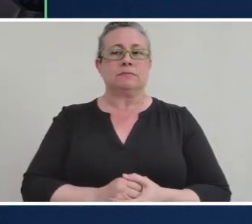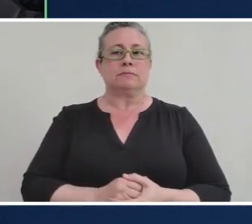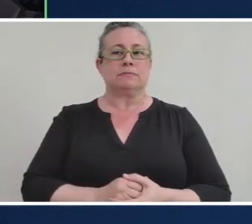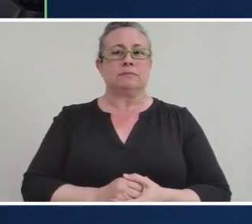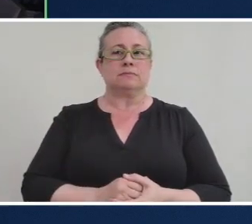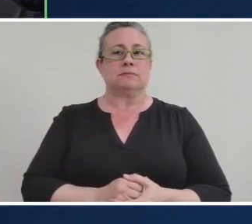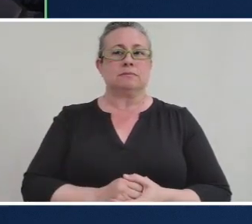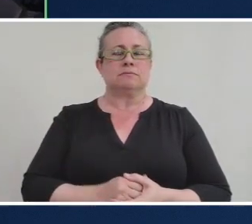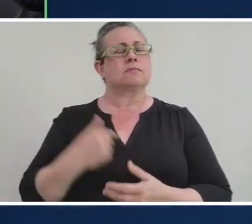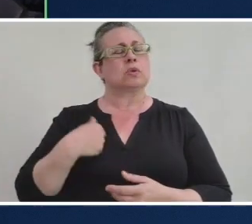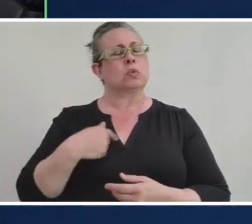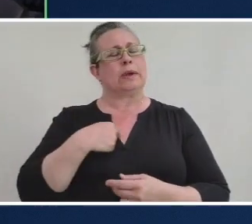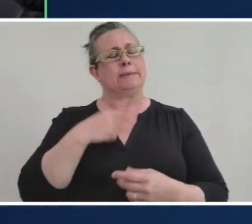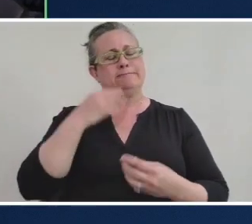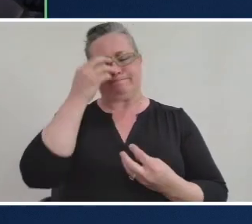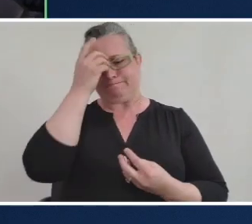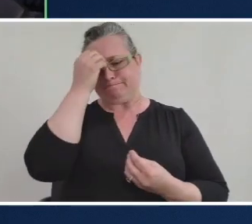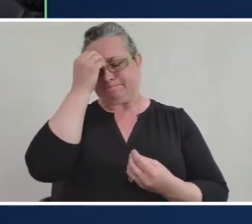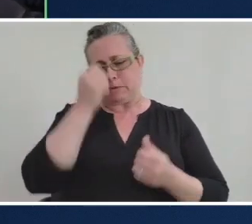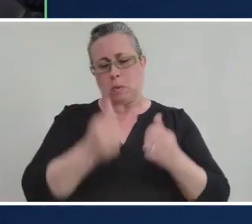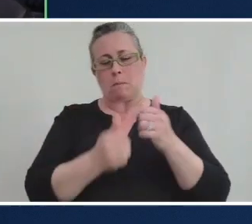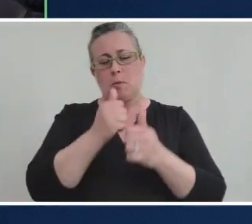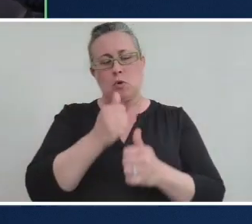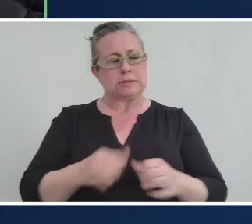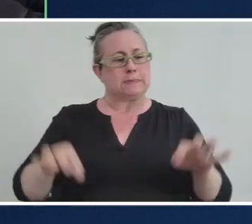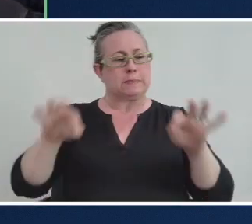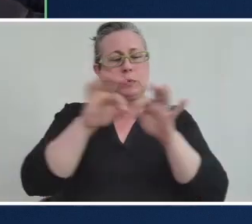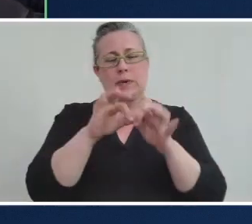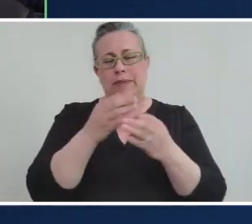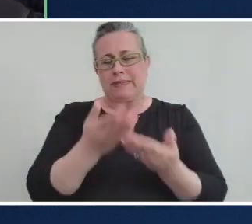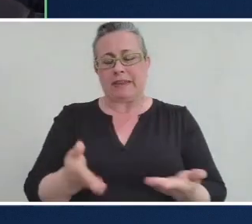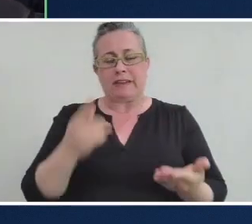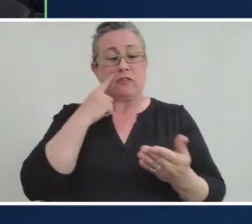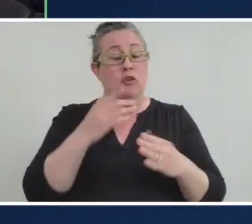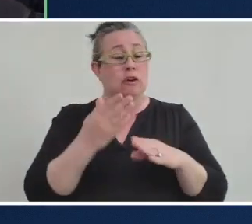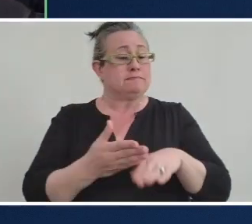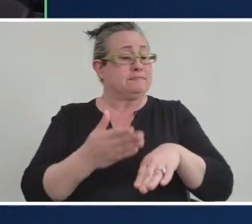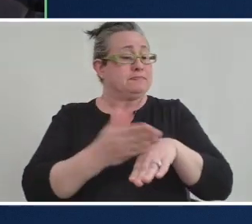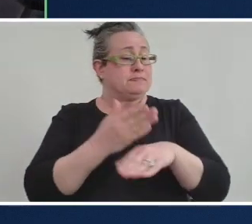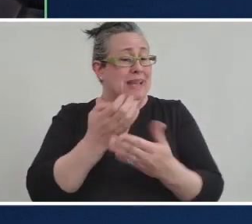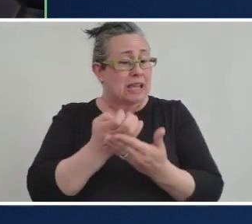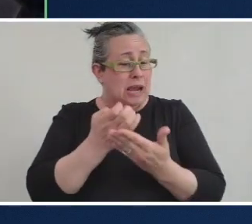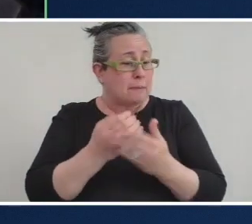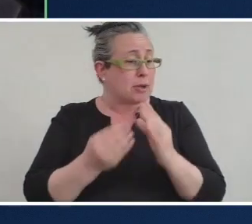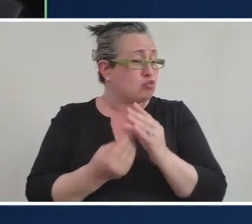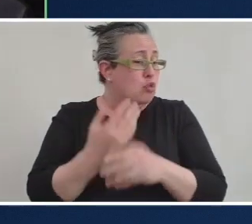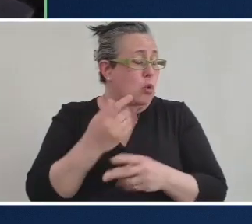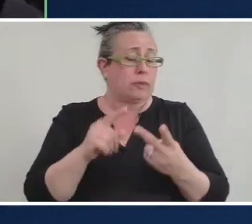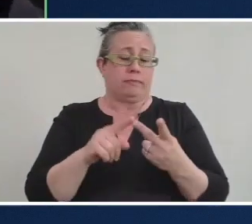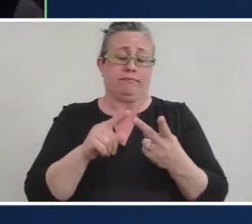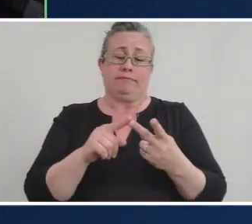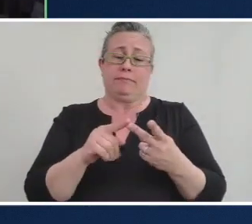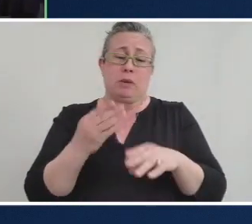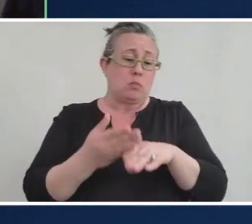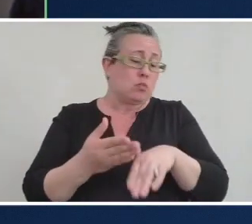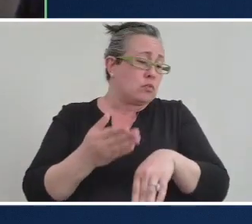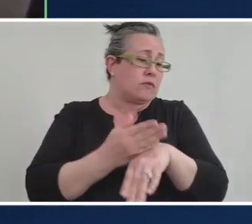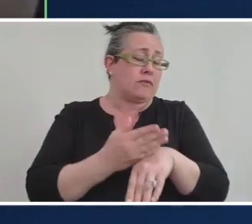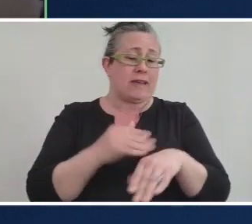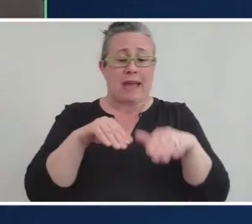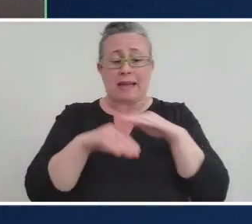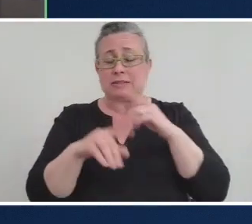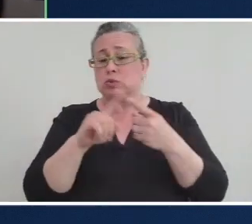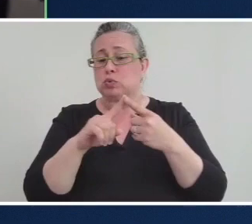most important factors for improving economic growth or improving access to health and education